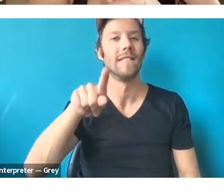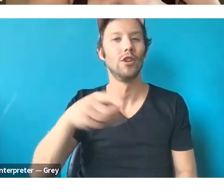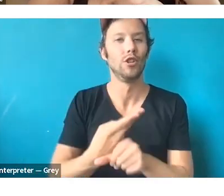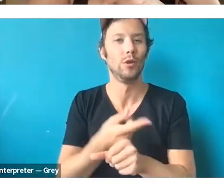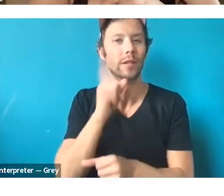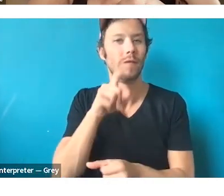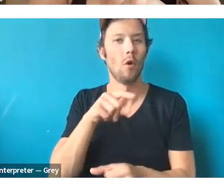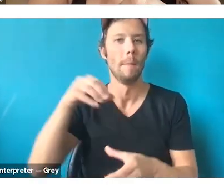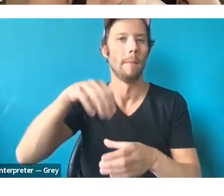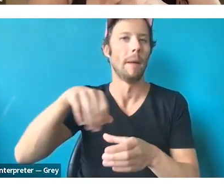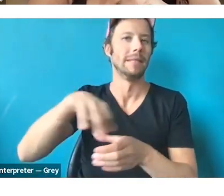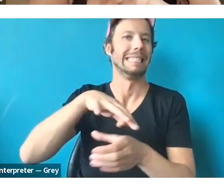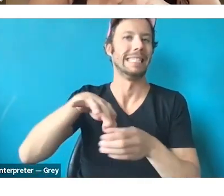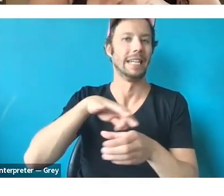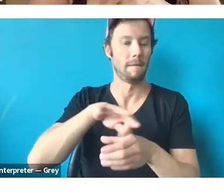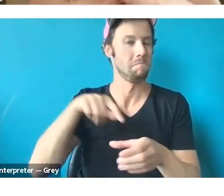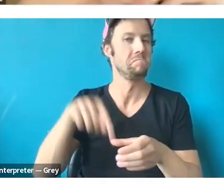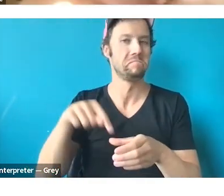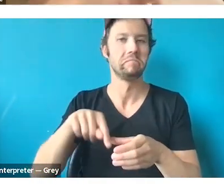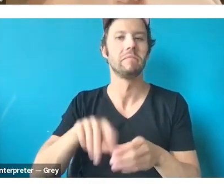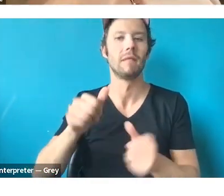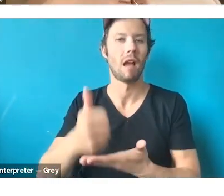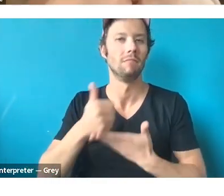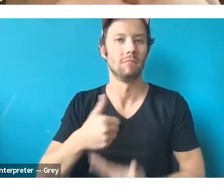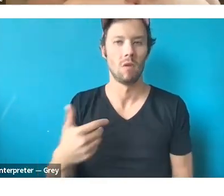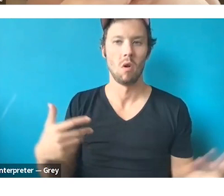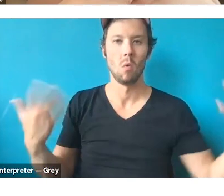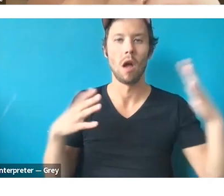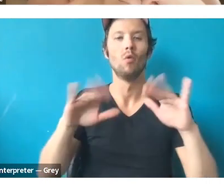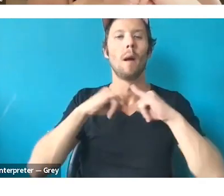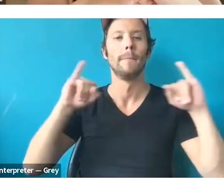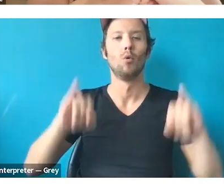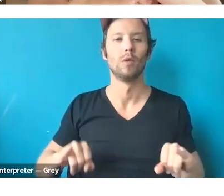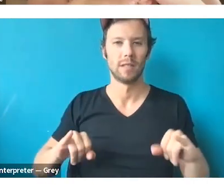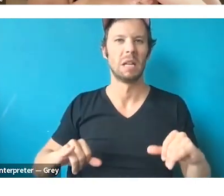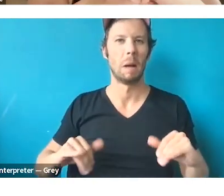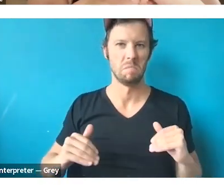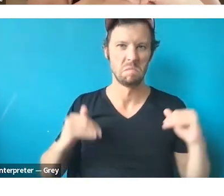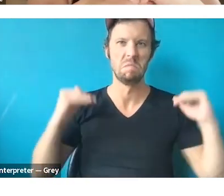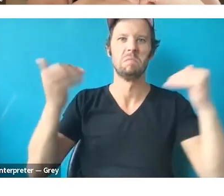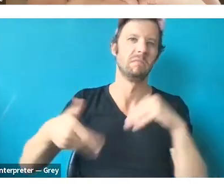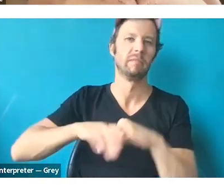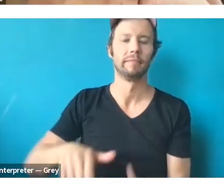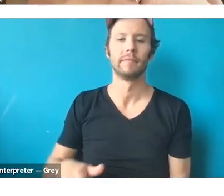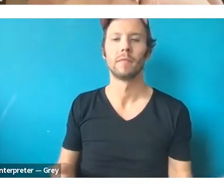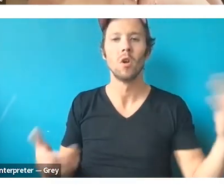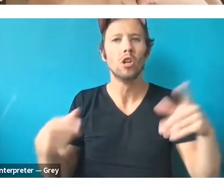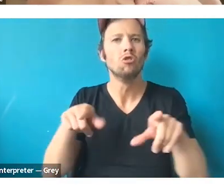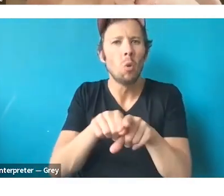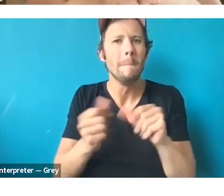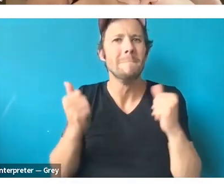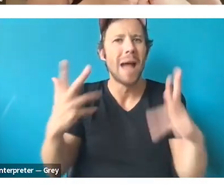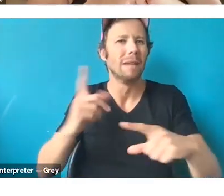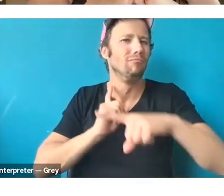of properties for basically boosting your immune system. It has a lot of positive properties. We